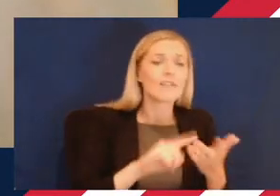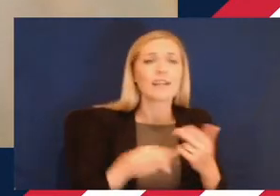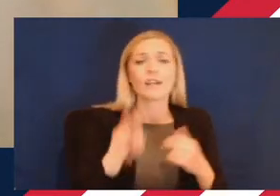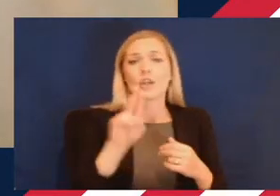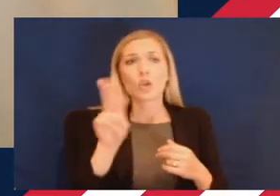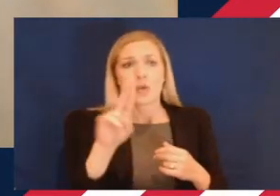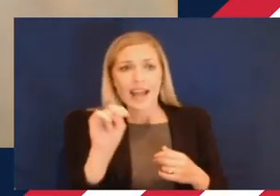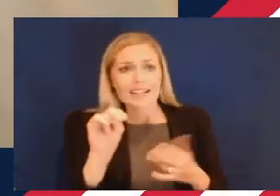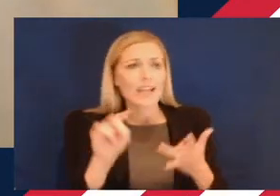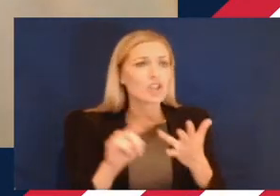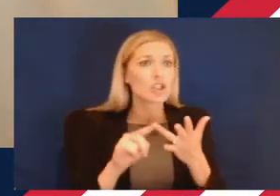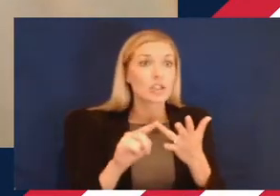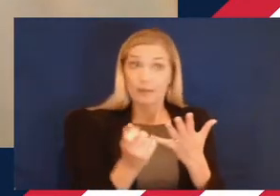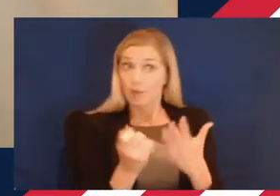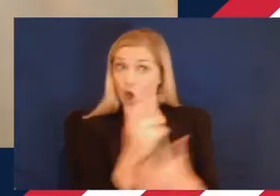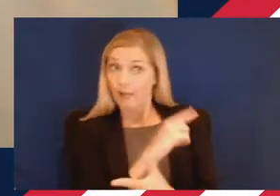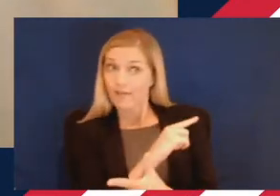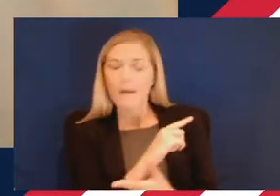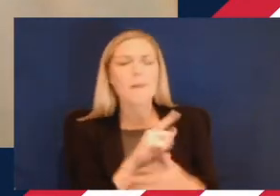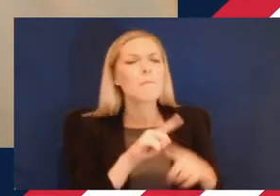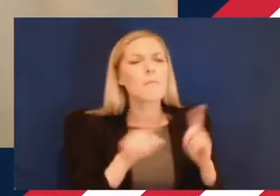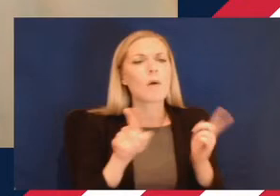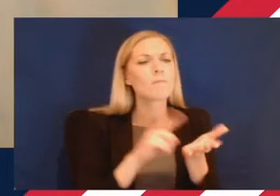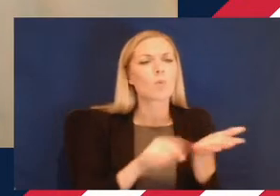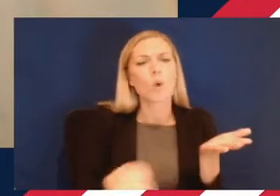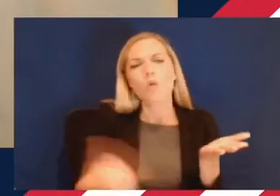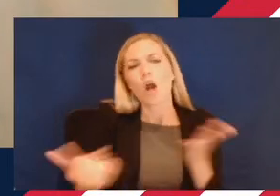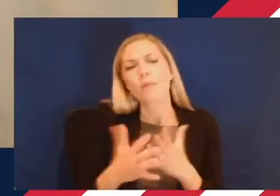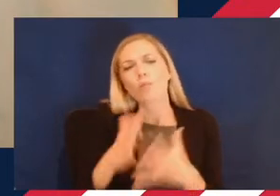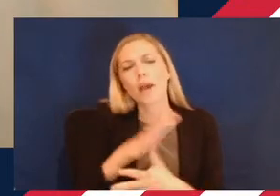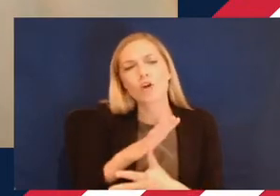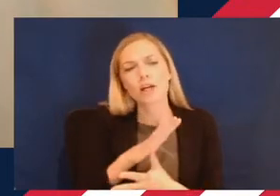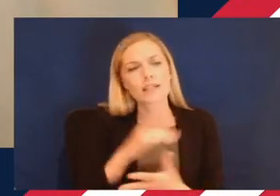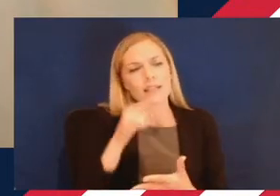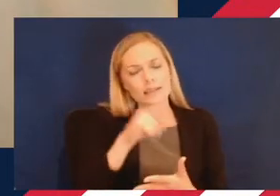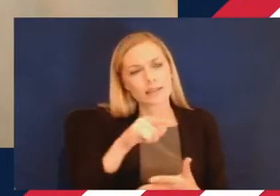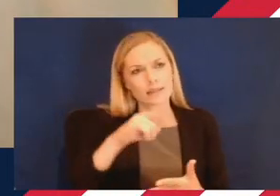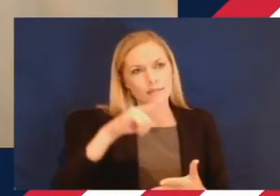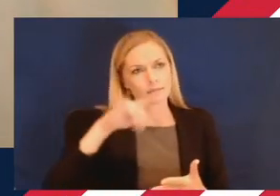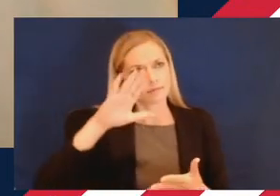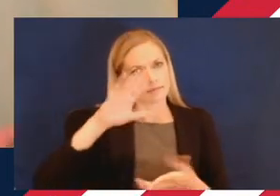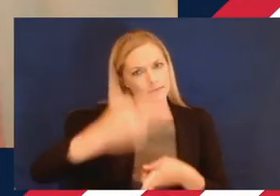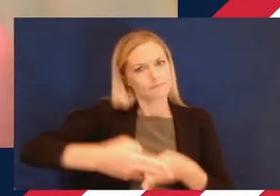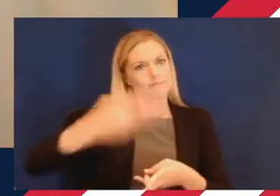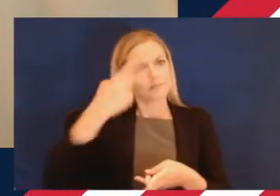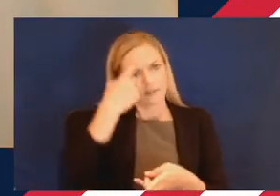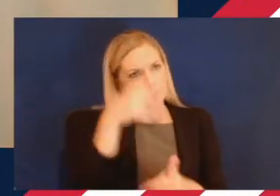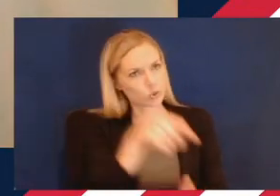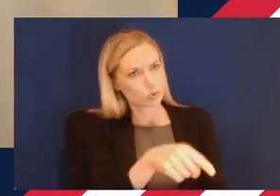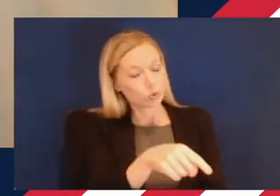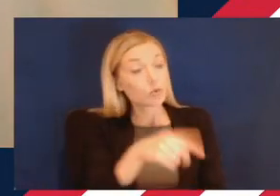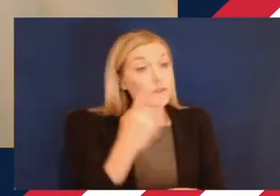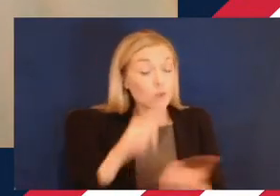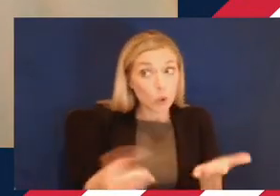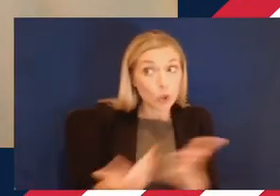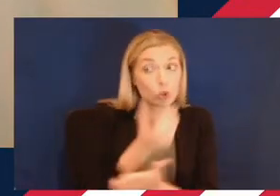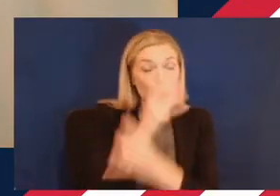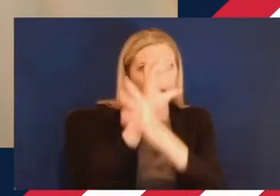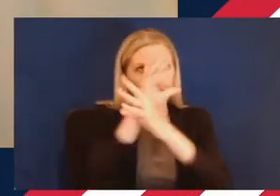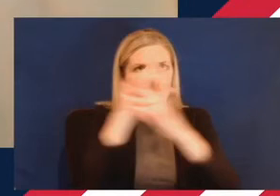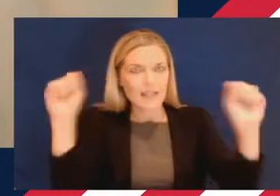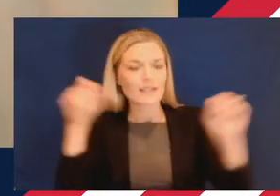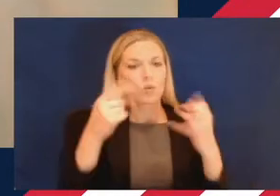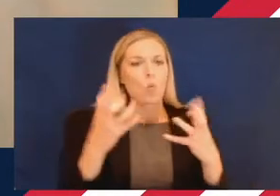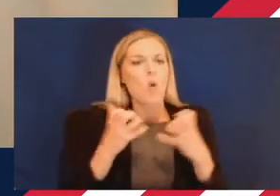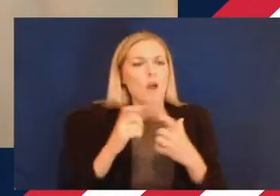of the above? But what would other priorities look like for you for a new president coming in, interested in returning